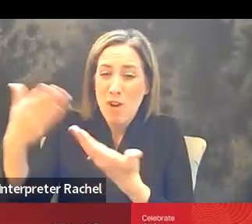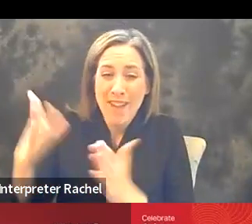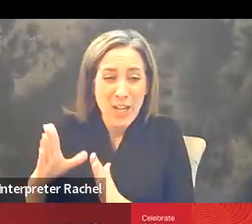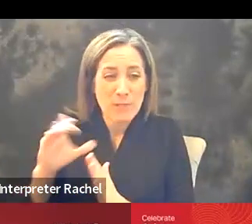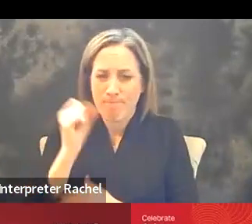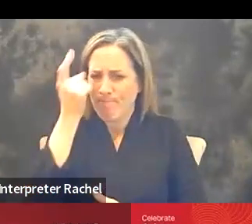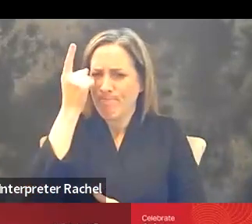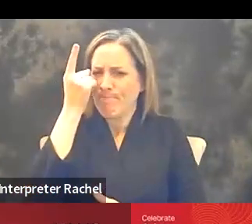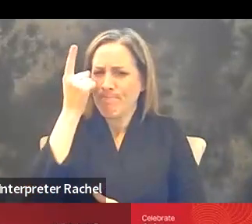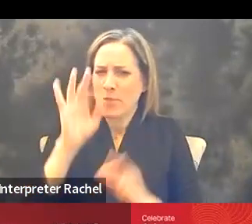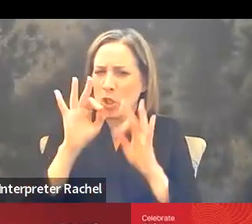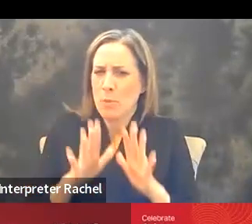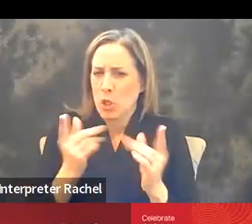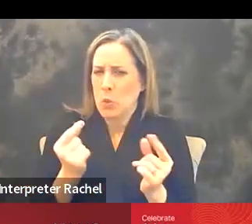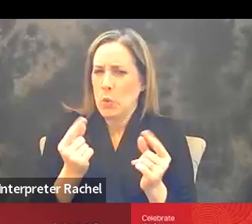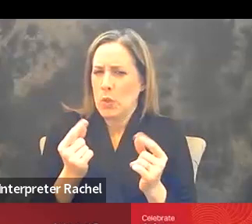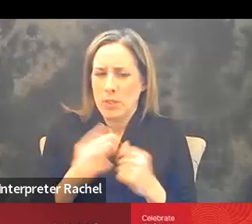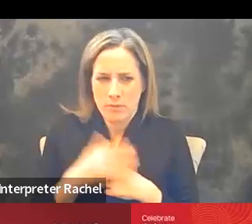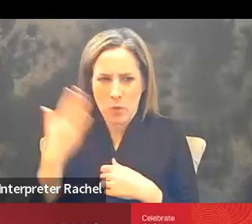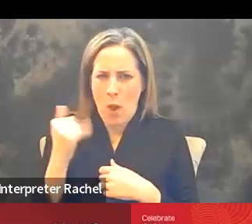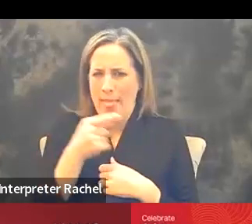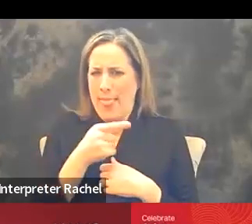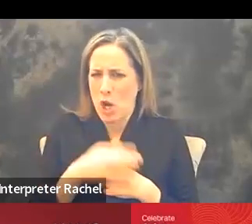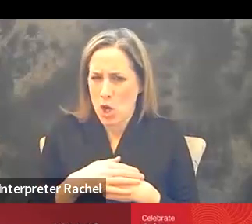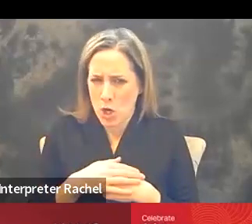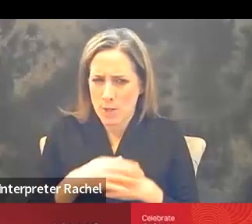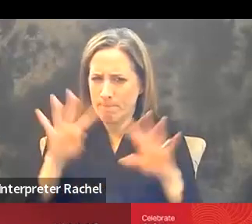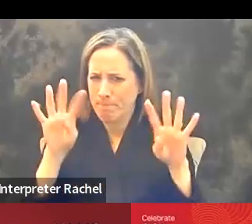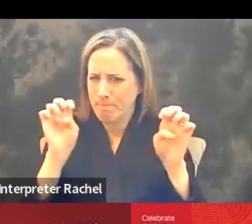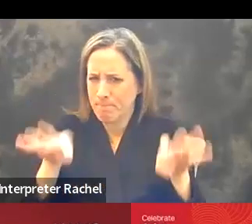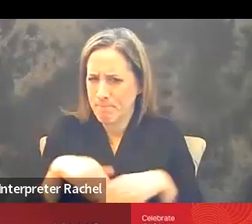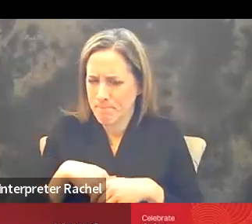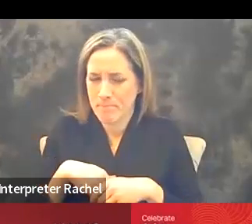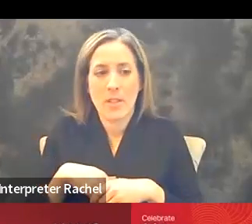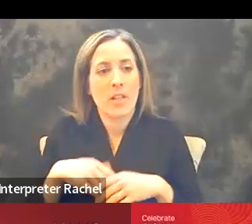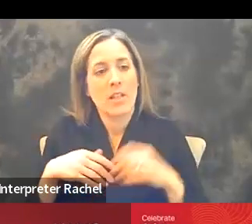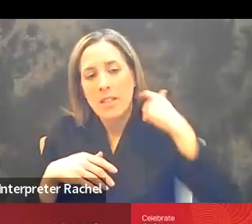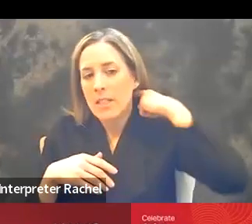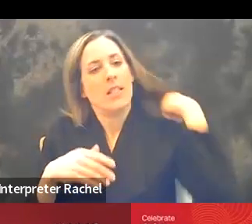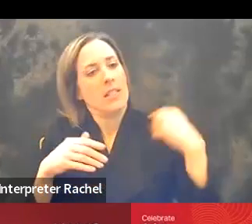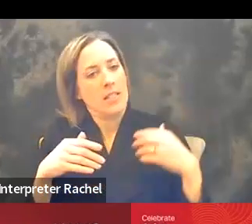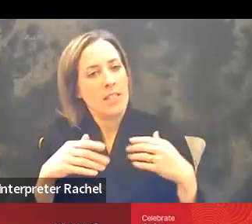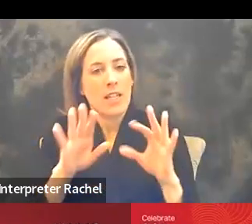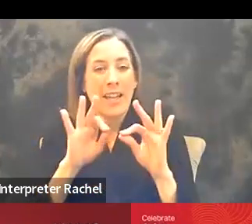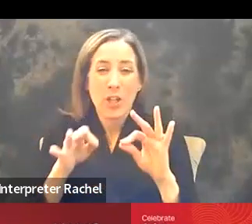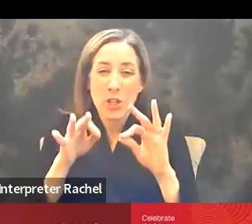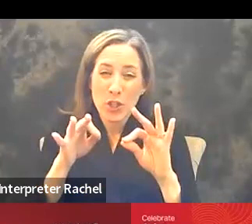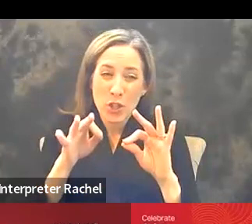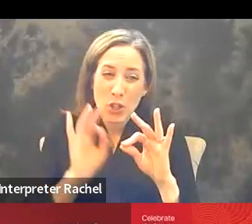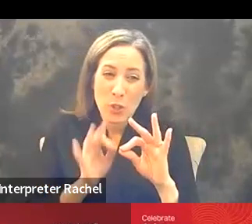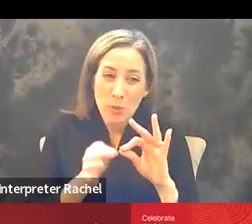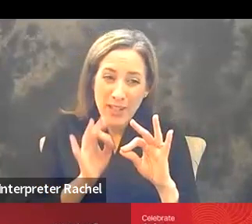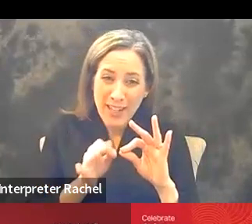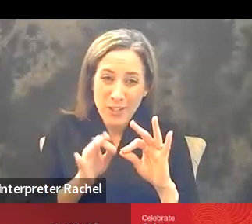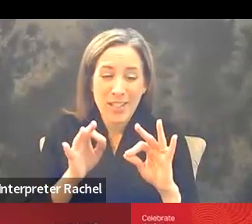an interpreter is, what we do in the room, why is this person here? And there's so many ways to provide interpretation in this world